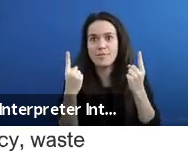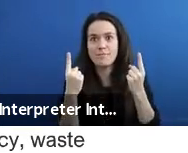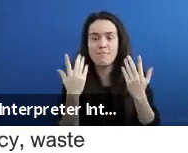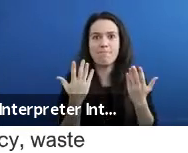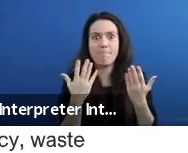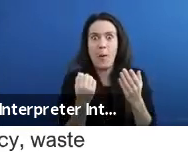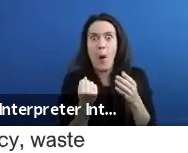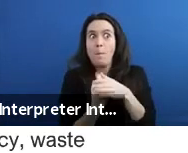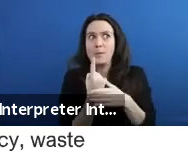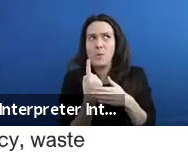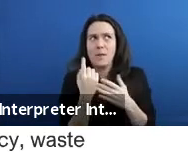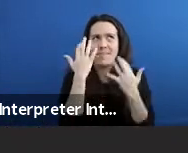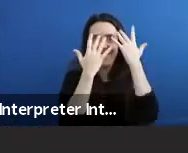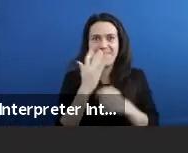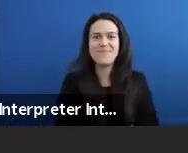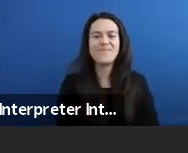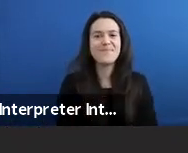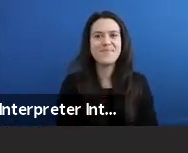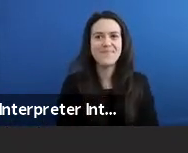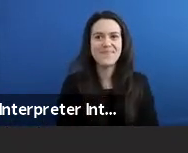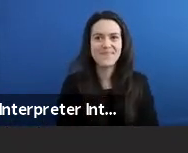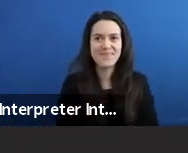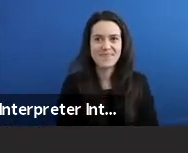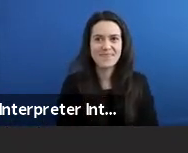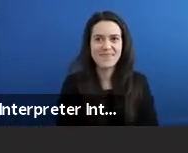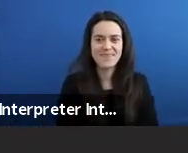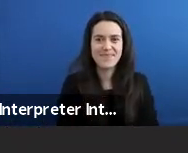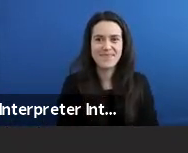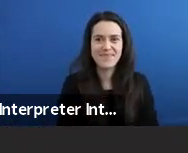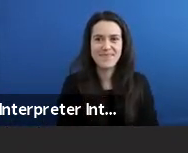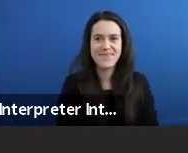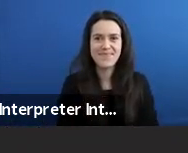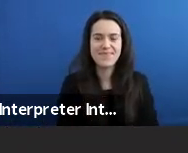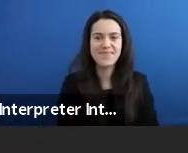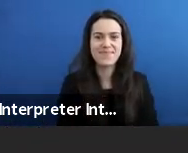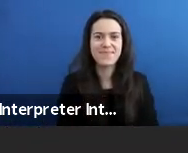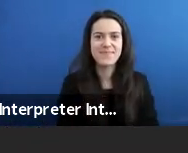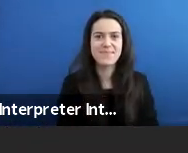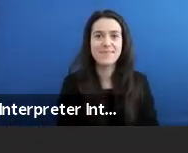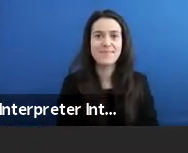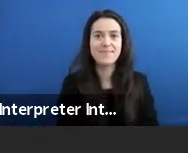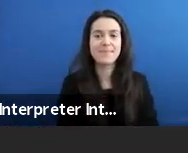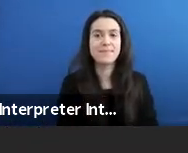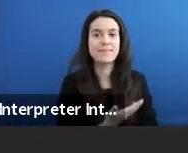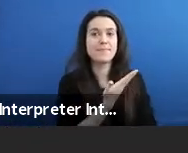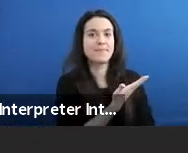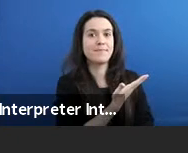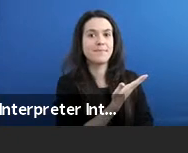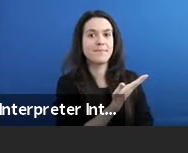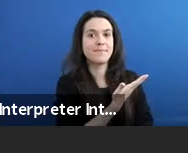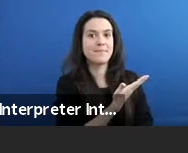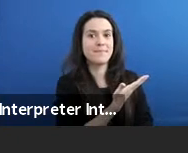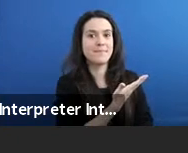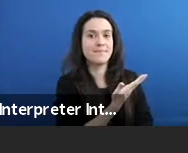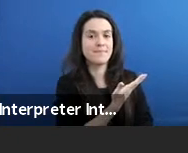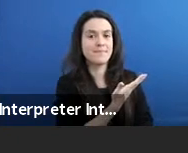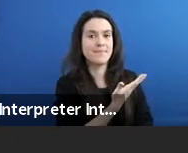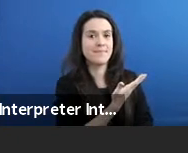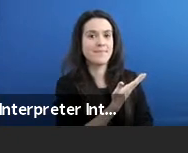times. If we move on quickly to the next slide, another aspect to study, to research is